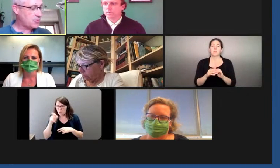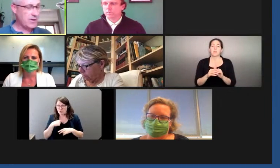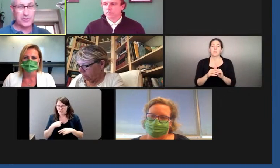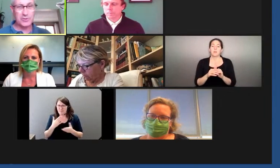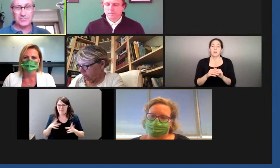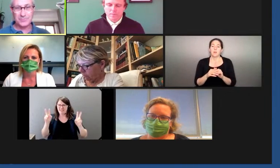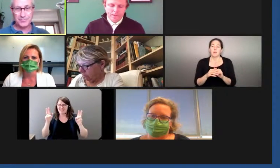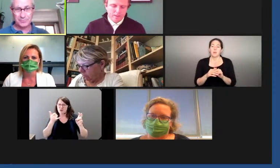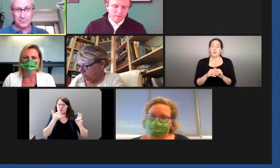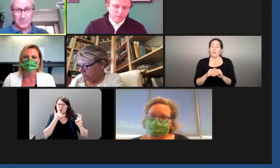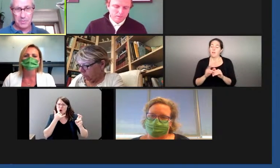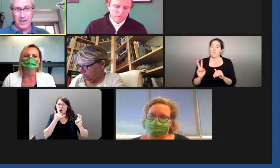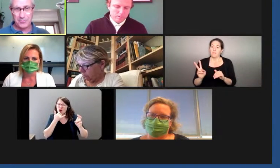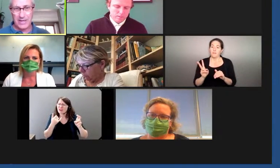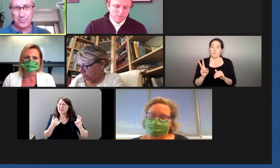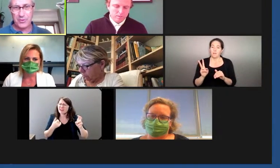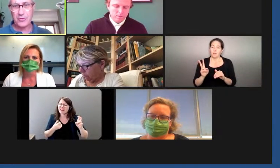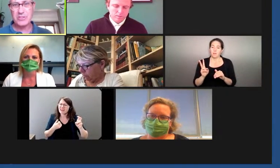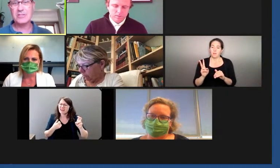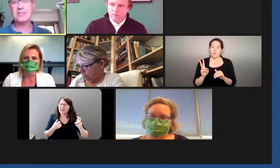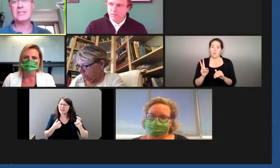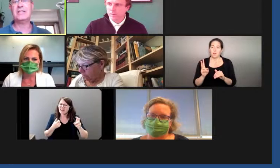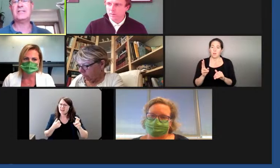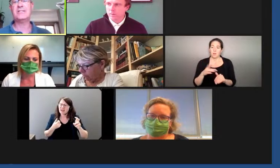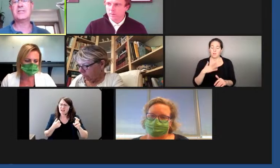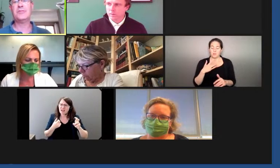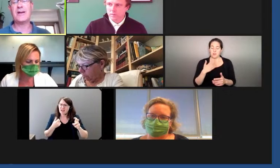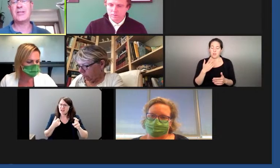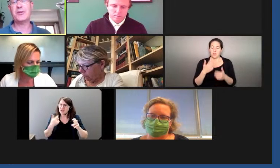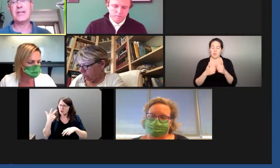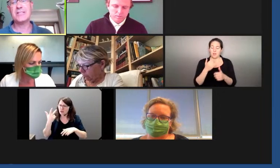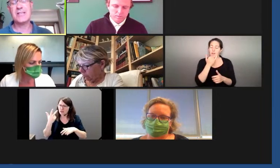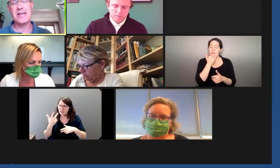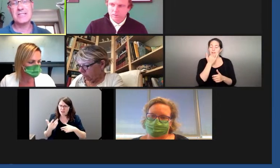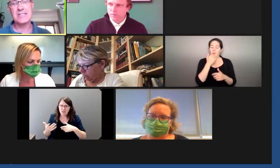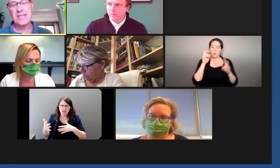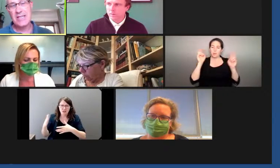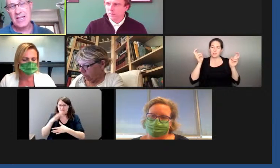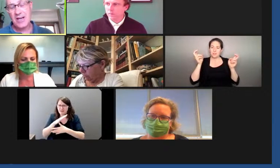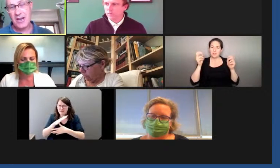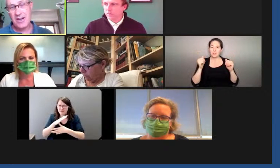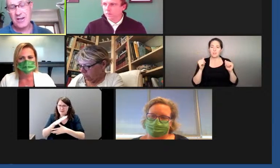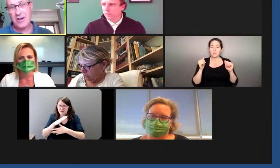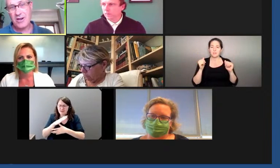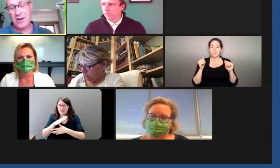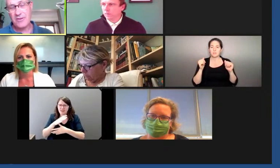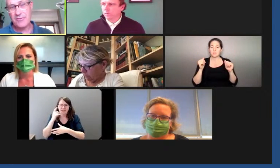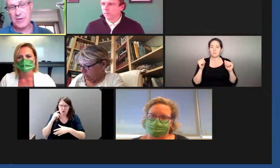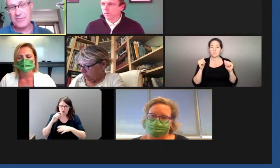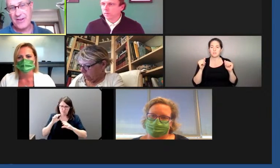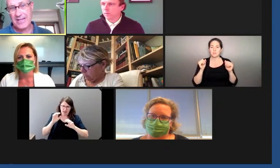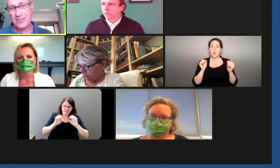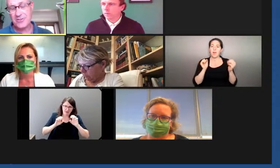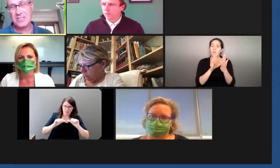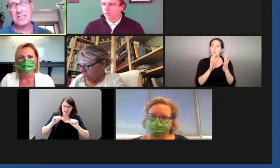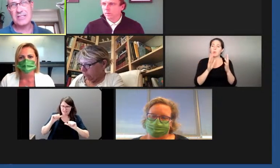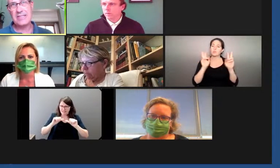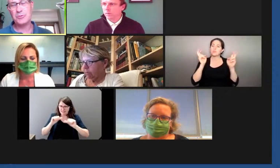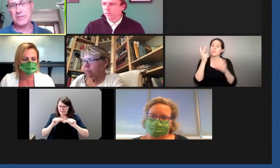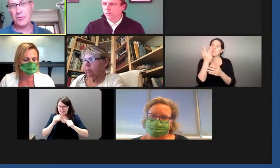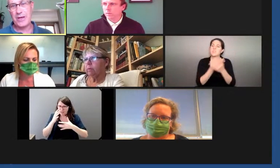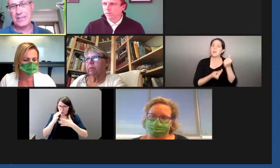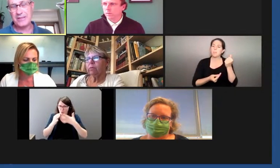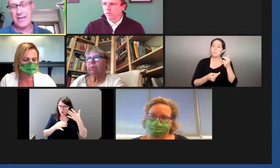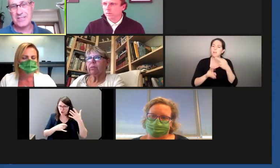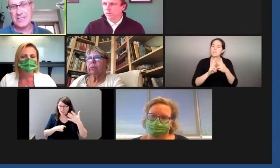of triple bottom line approach to evaluate and assess, are the three factors